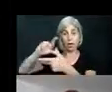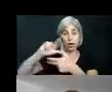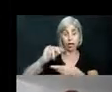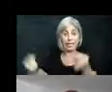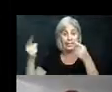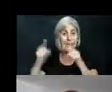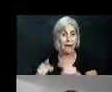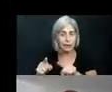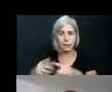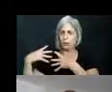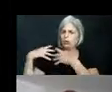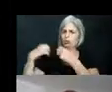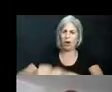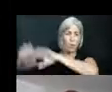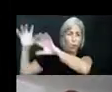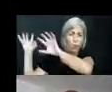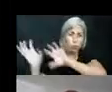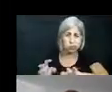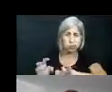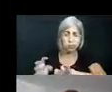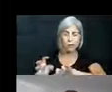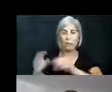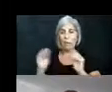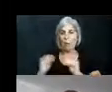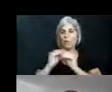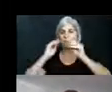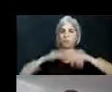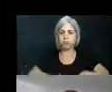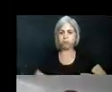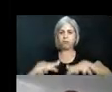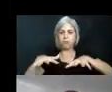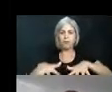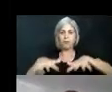will have stronger downpours, which will obviously lead to more flooding and more destruction.